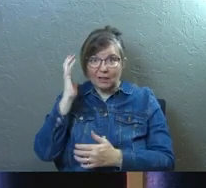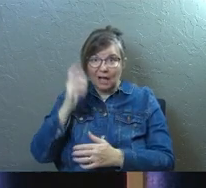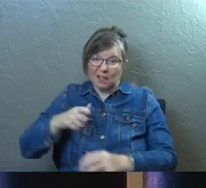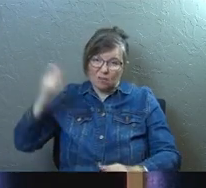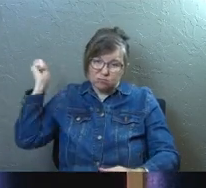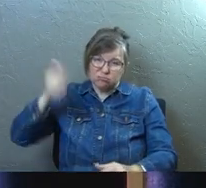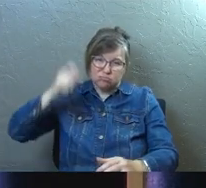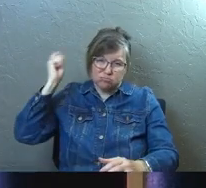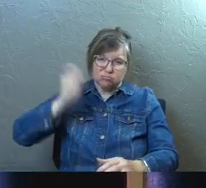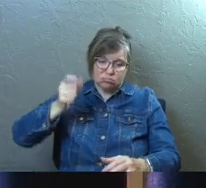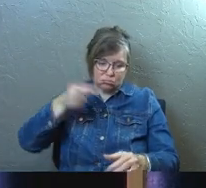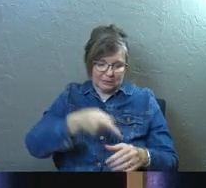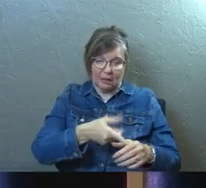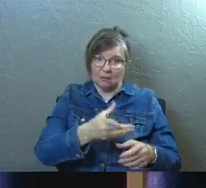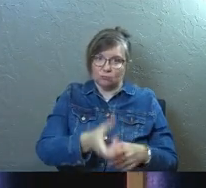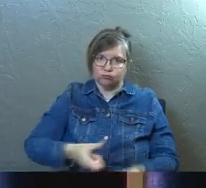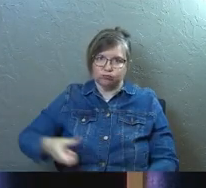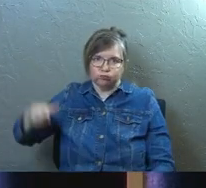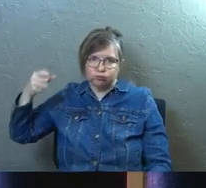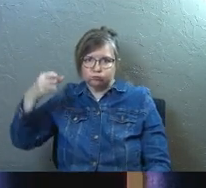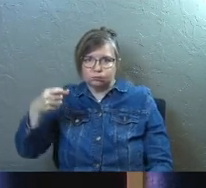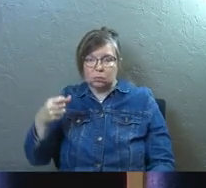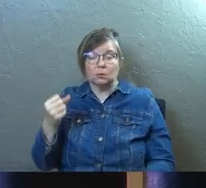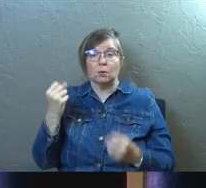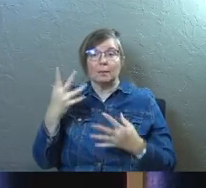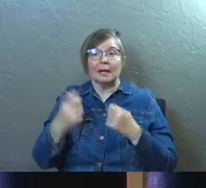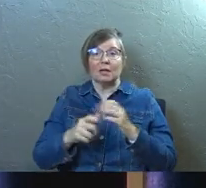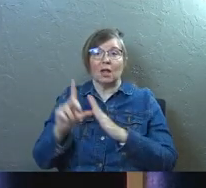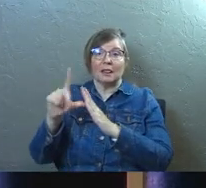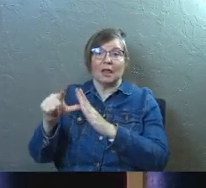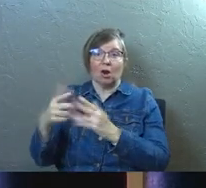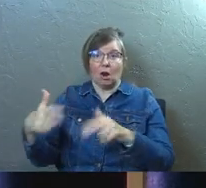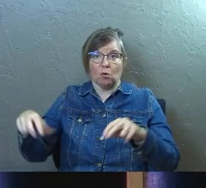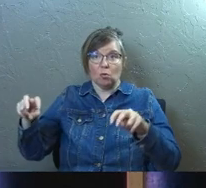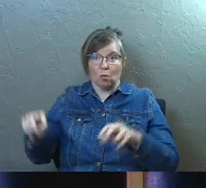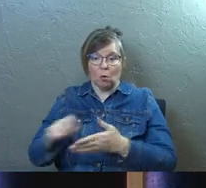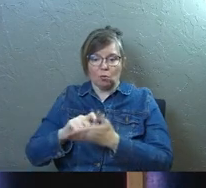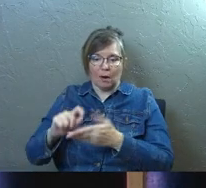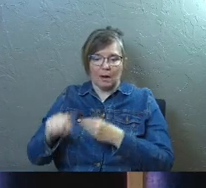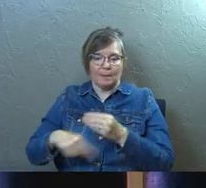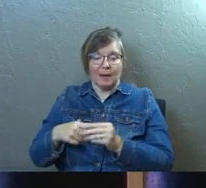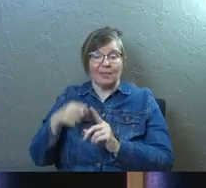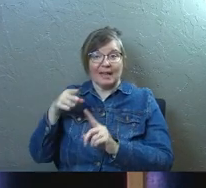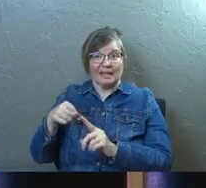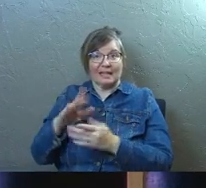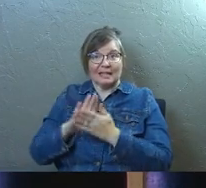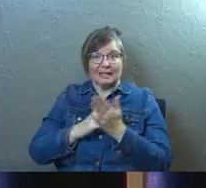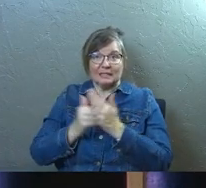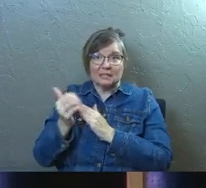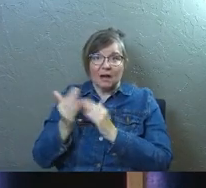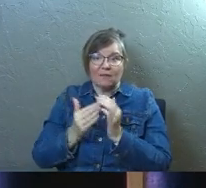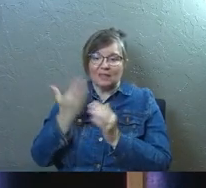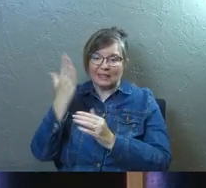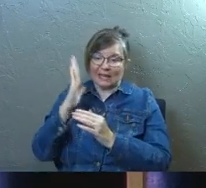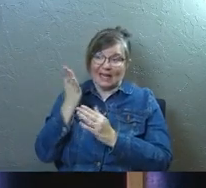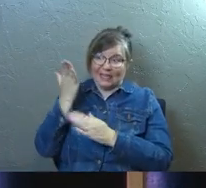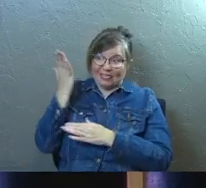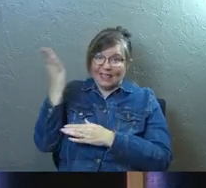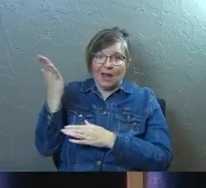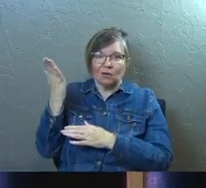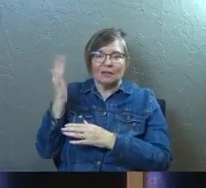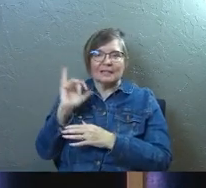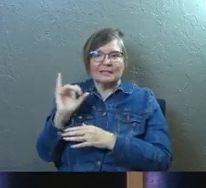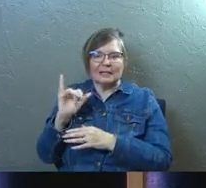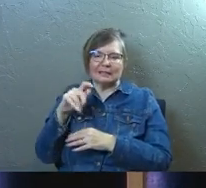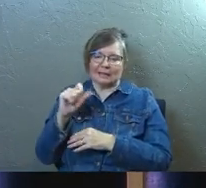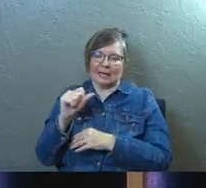what a shepherd carried. And so David, years later on his throne, writing about the fact that he is comforted, that God is there,